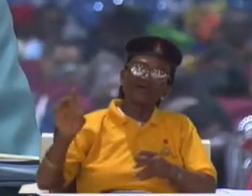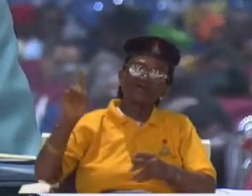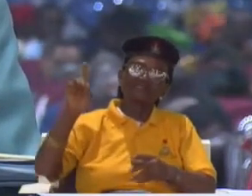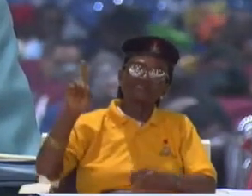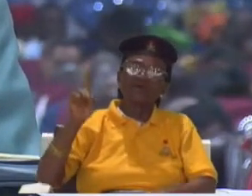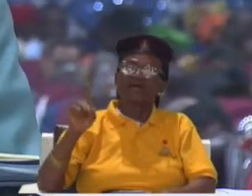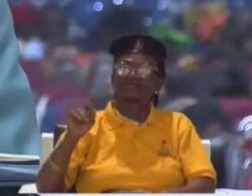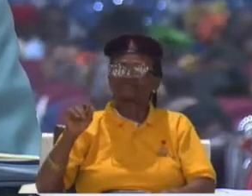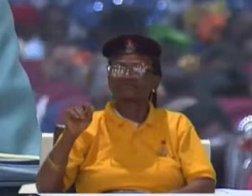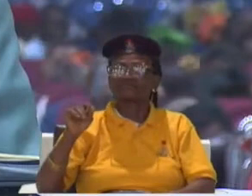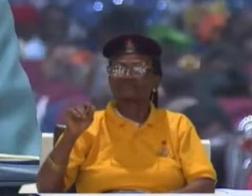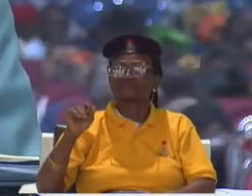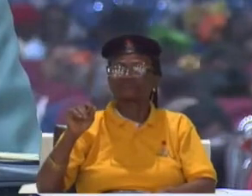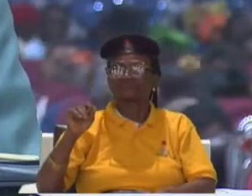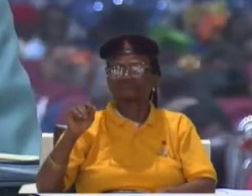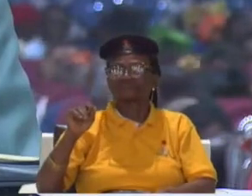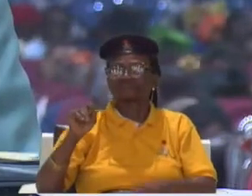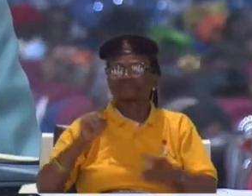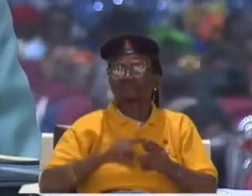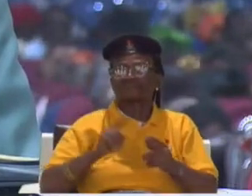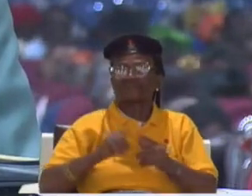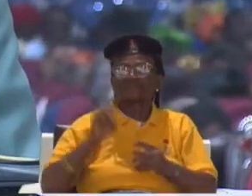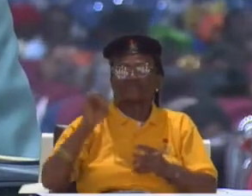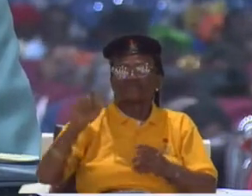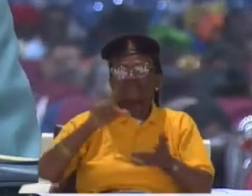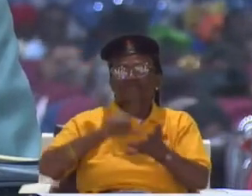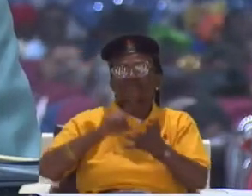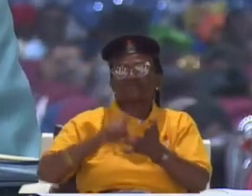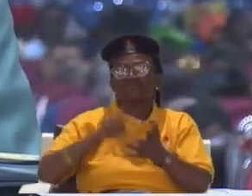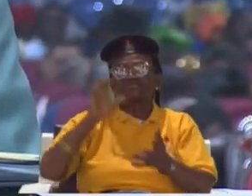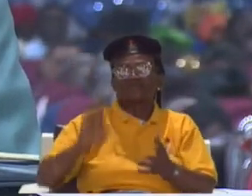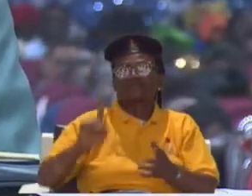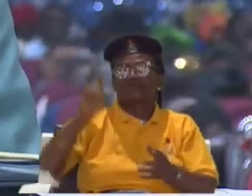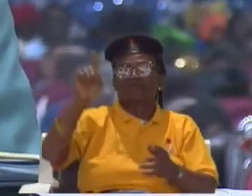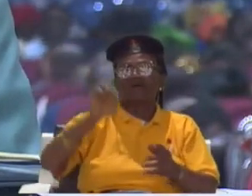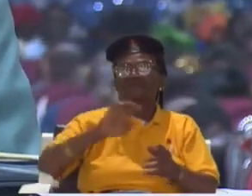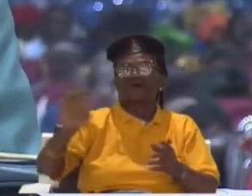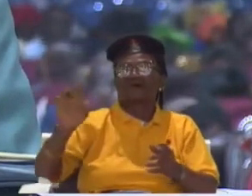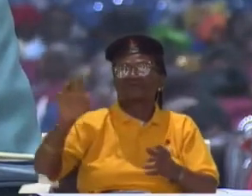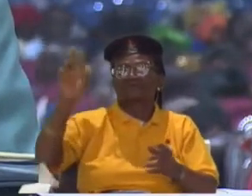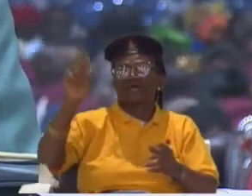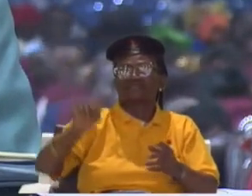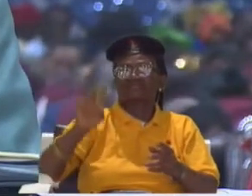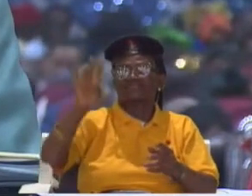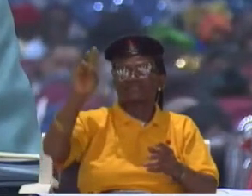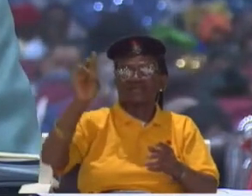Genesis 17 verse 1. And then in Luke chapter 1 verse 37.